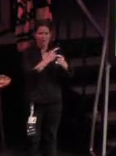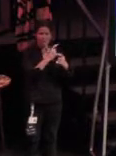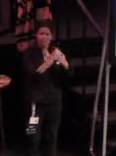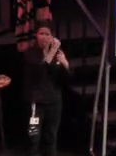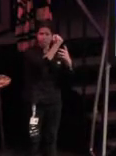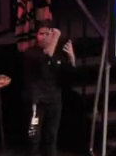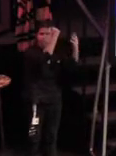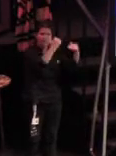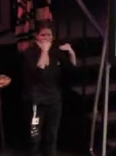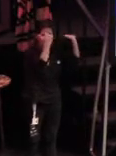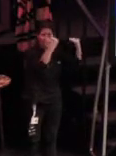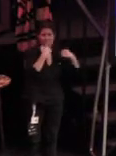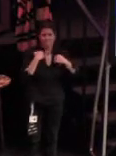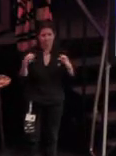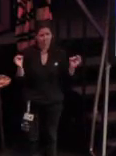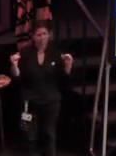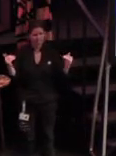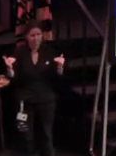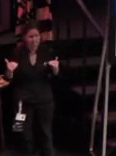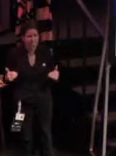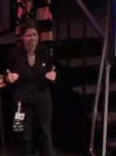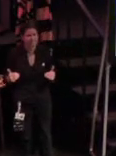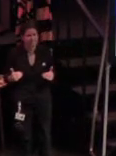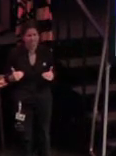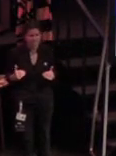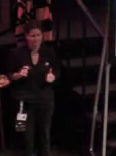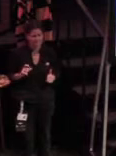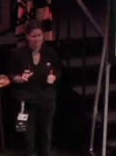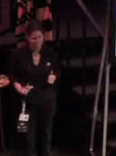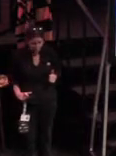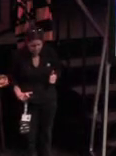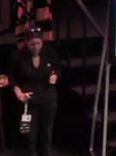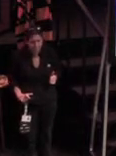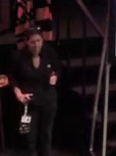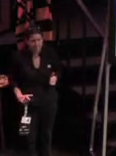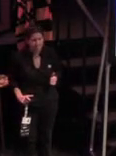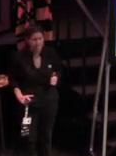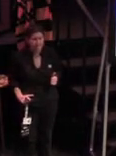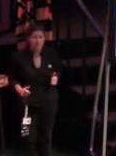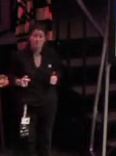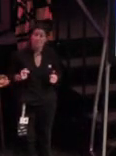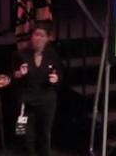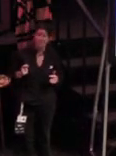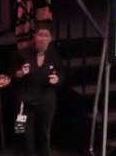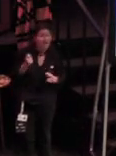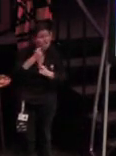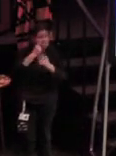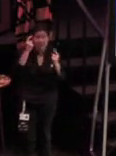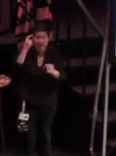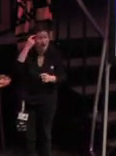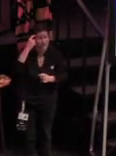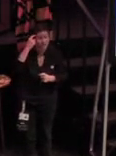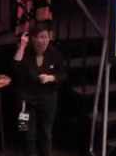things. And so I made the choice to, unconsciously at the time, but I made the choice